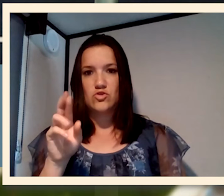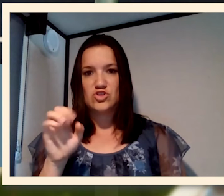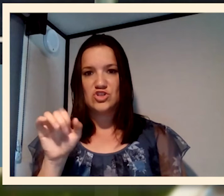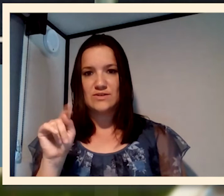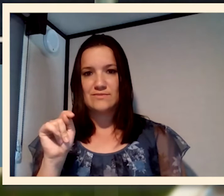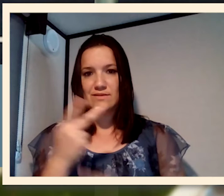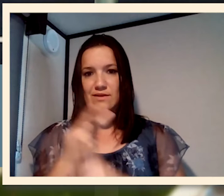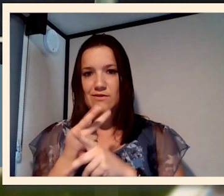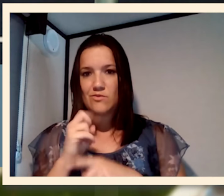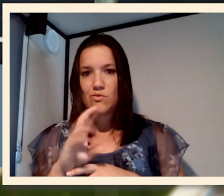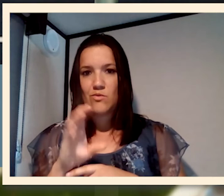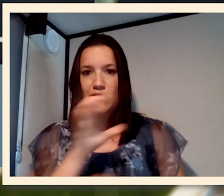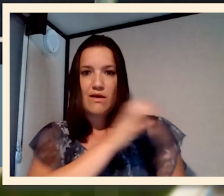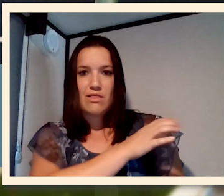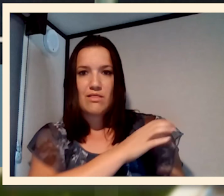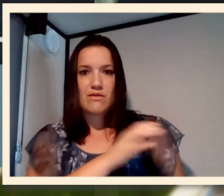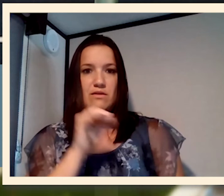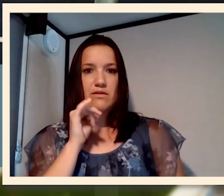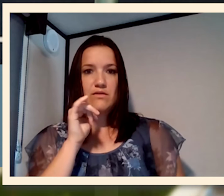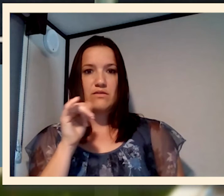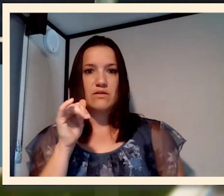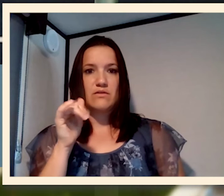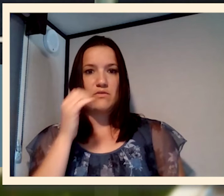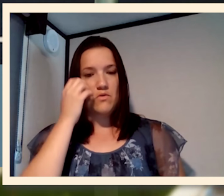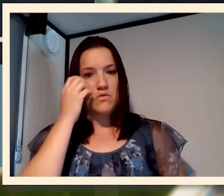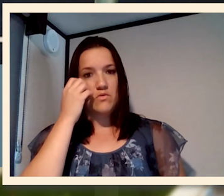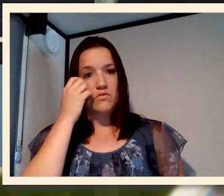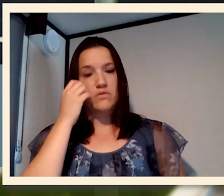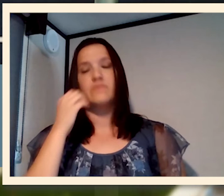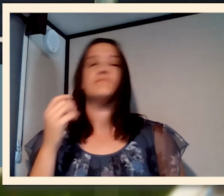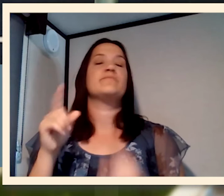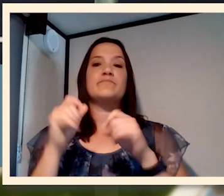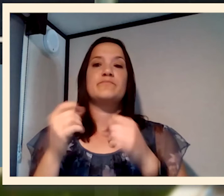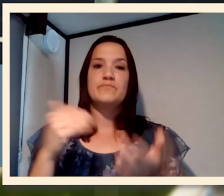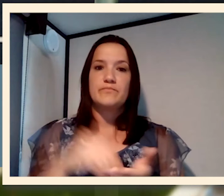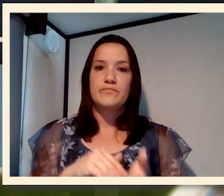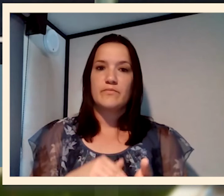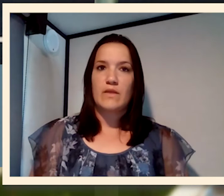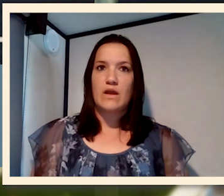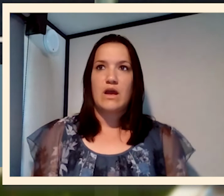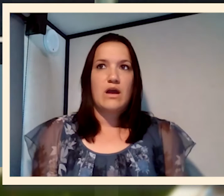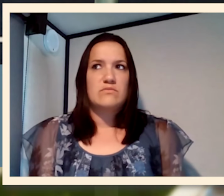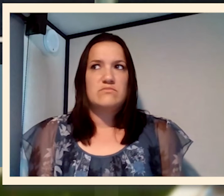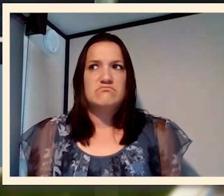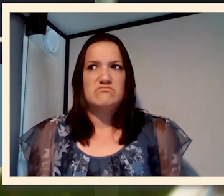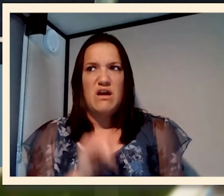to an urgent care center or a clinic and they don't retest you,